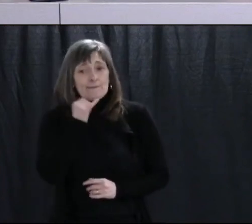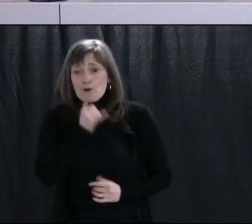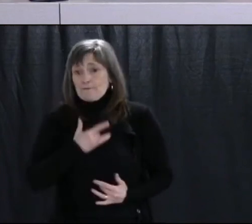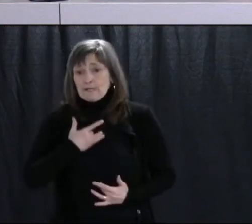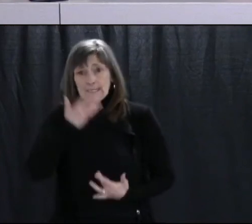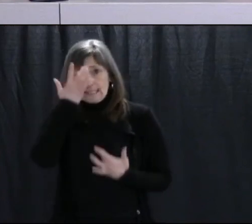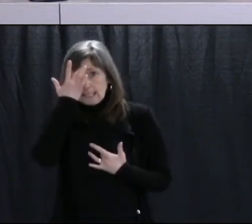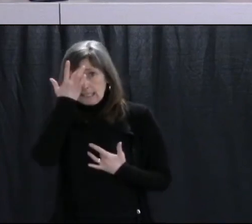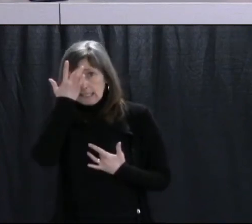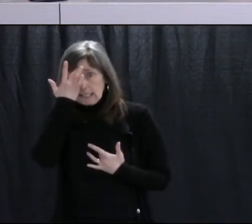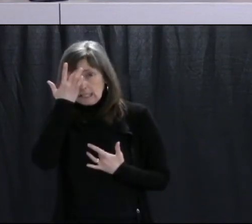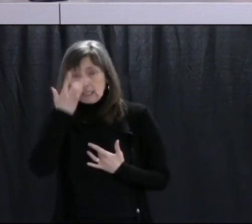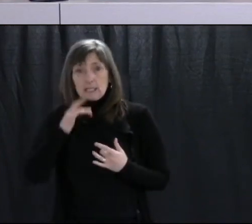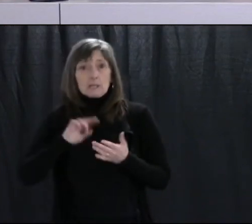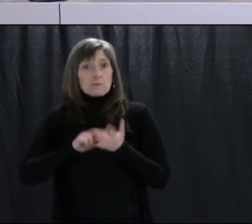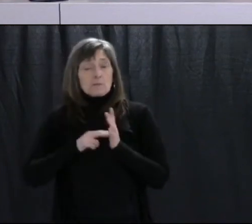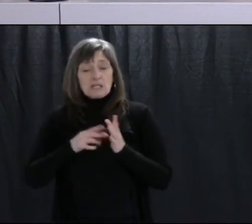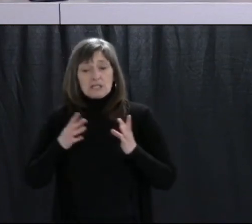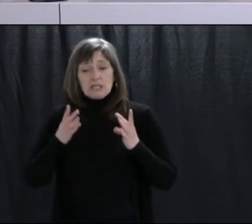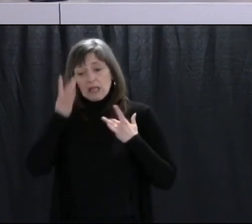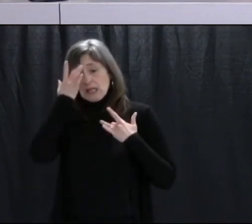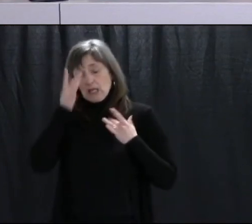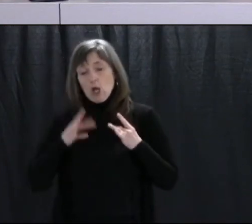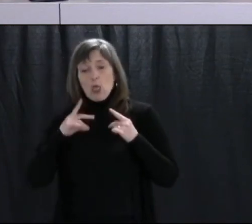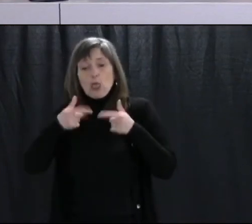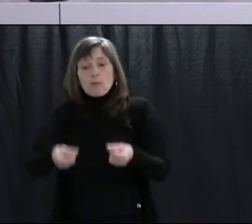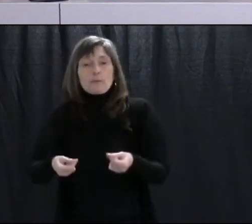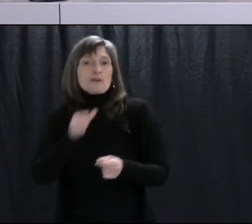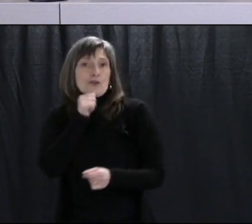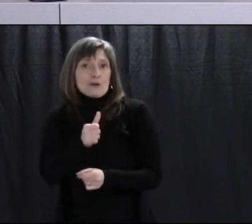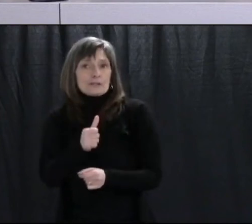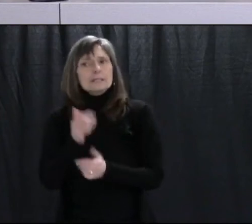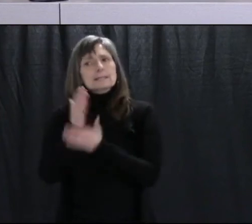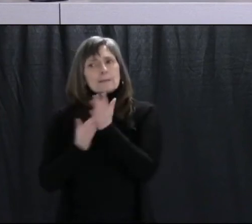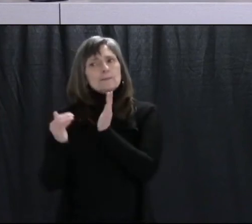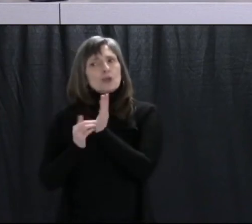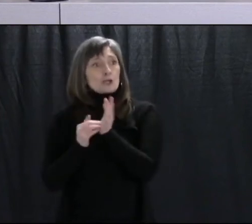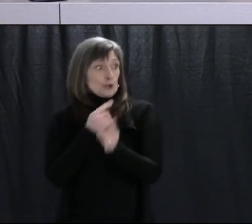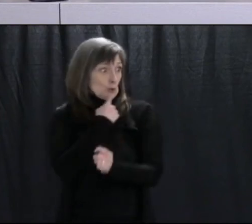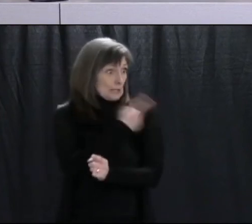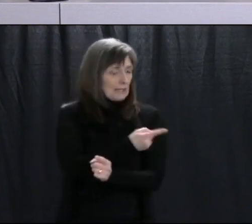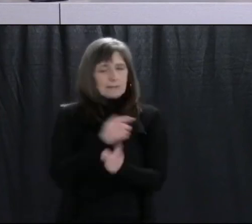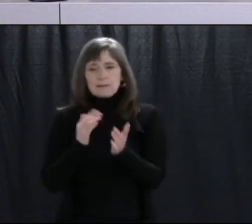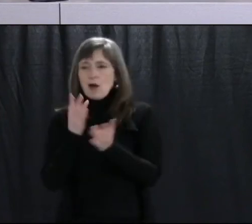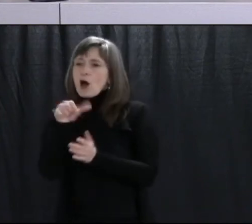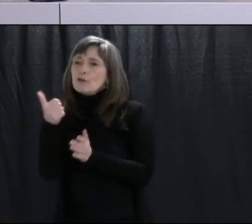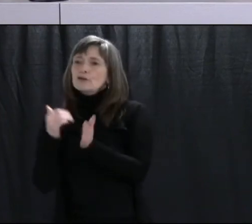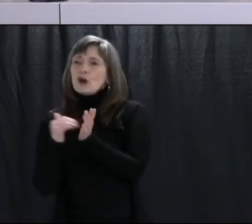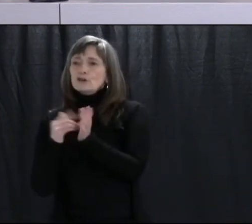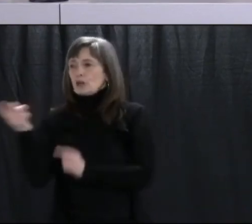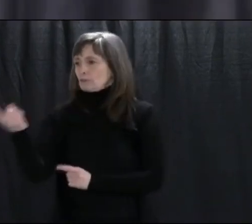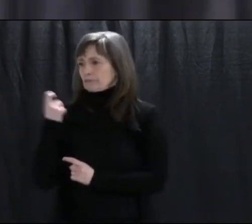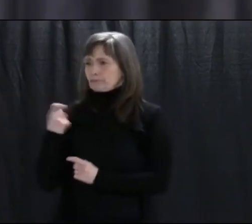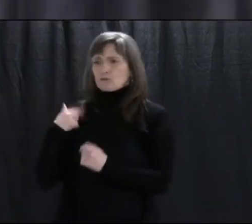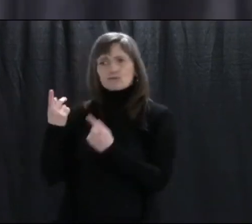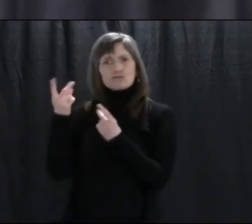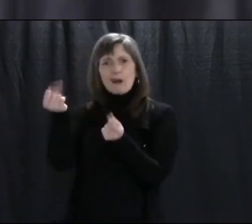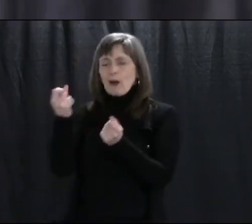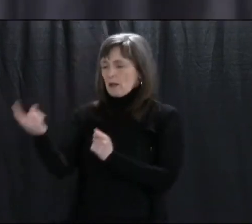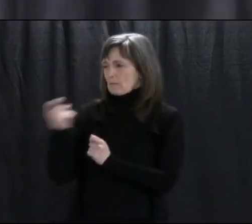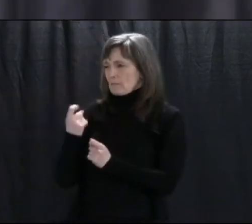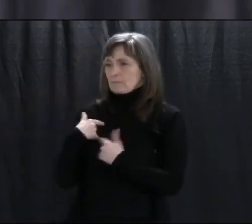transmitters. I've had doctors reaching out to me almost immediately after saying that that's not the case. What do you say to them? So what I said was that